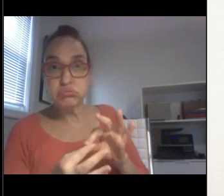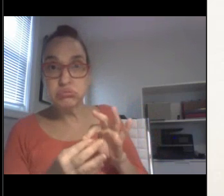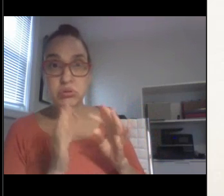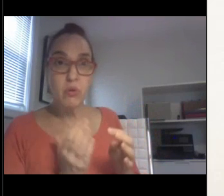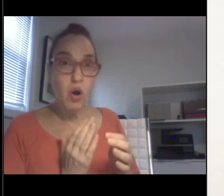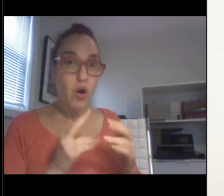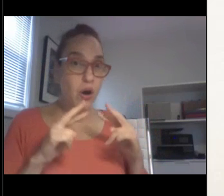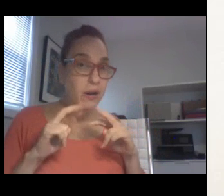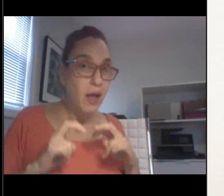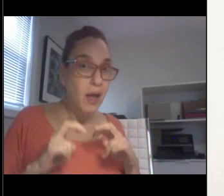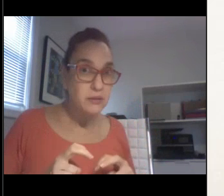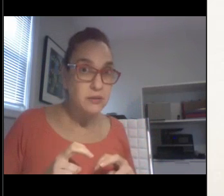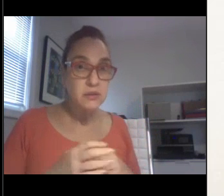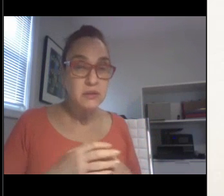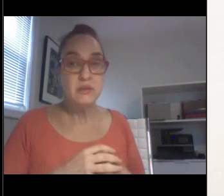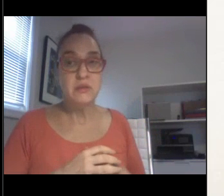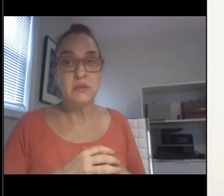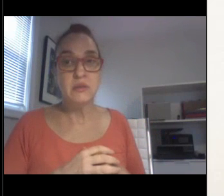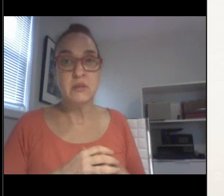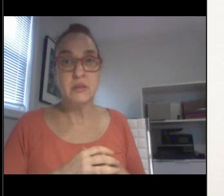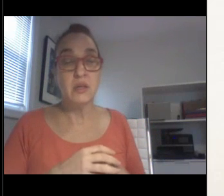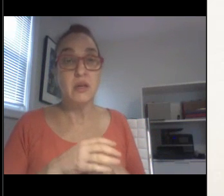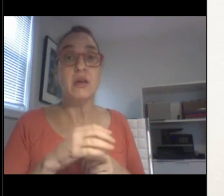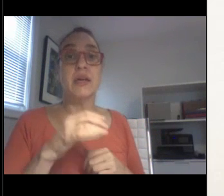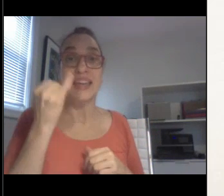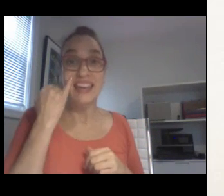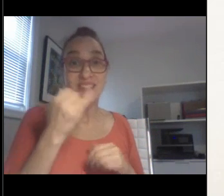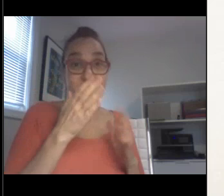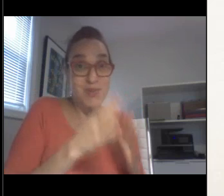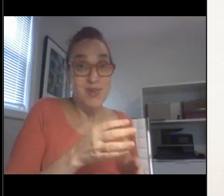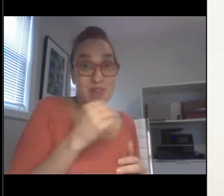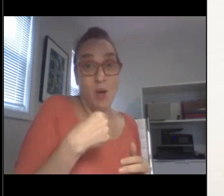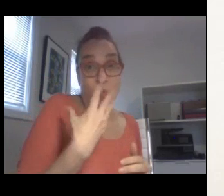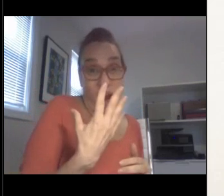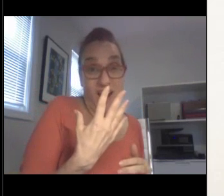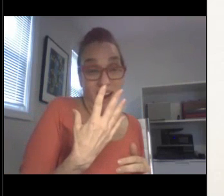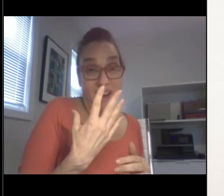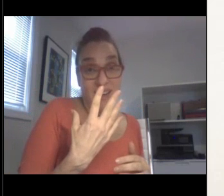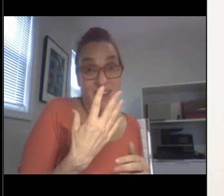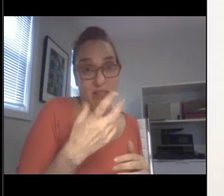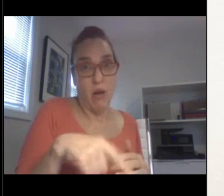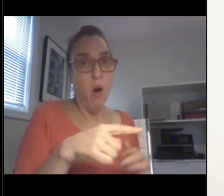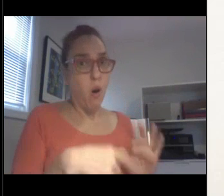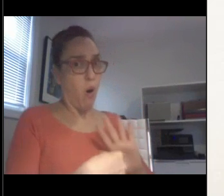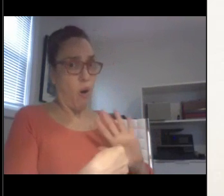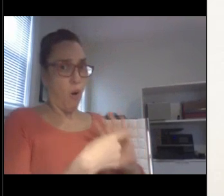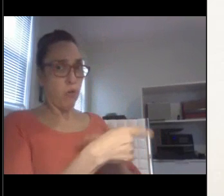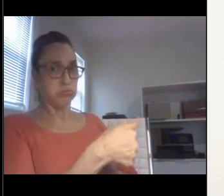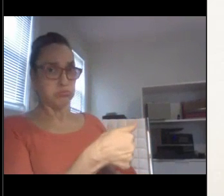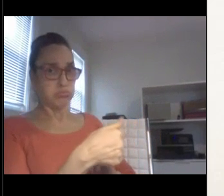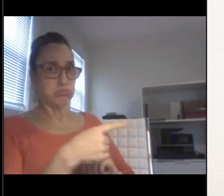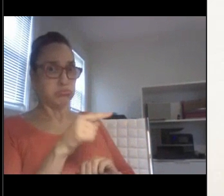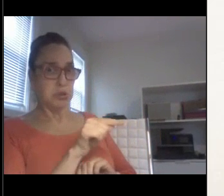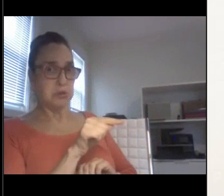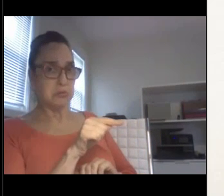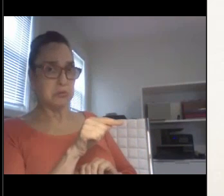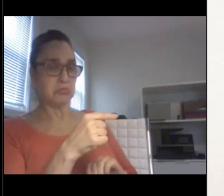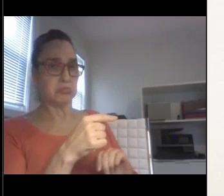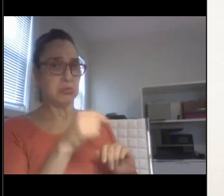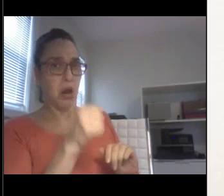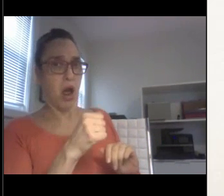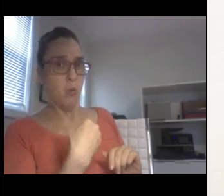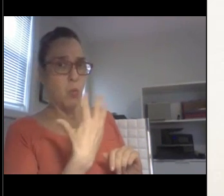questions that they ask? So what non-whiteness would be relevant such that they should avow it, and whiteness is taken as given because